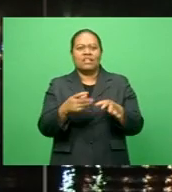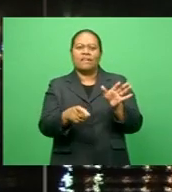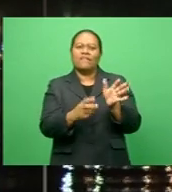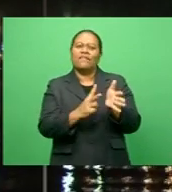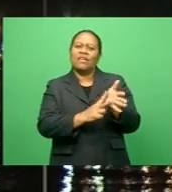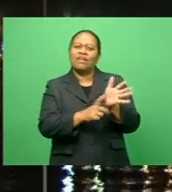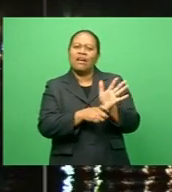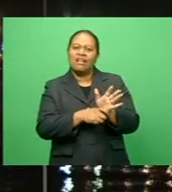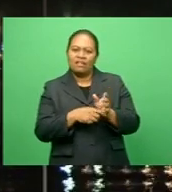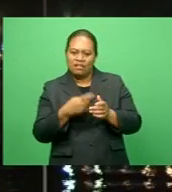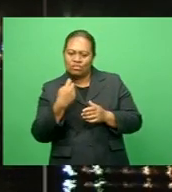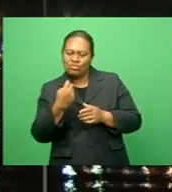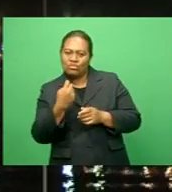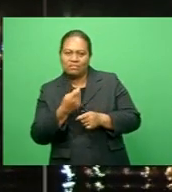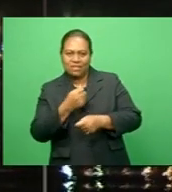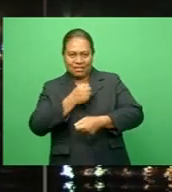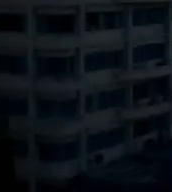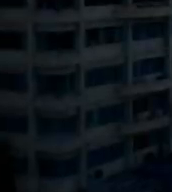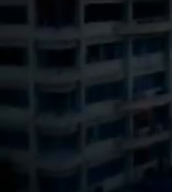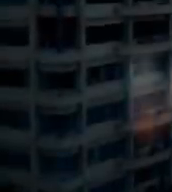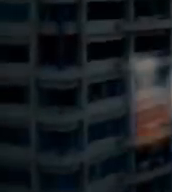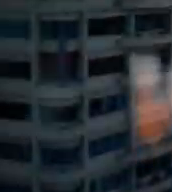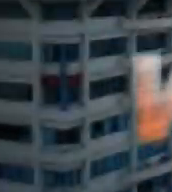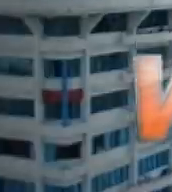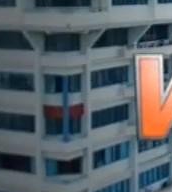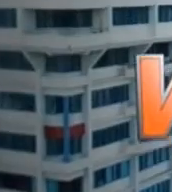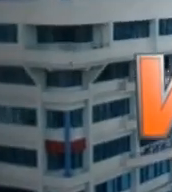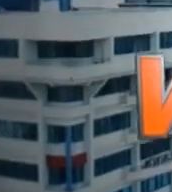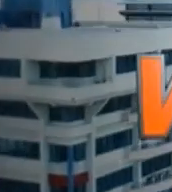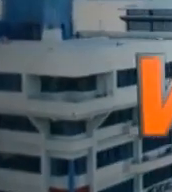becoming the tool most offices are turning to.